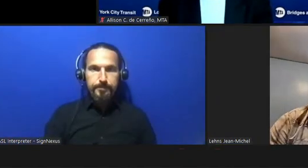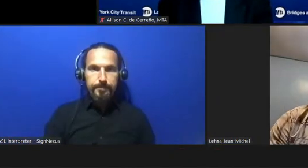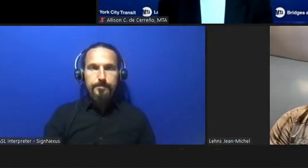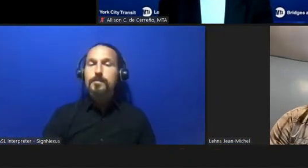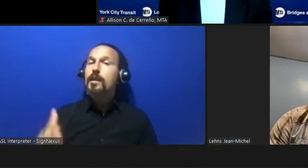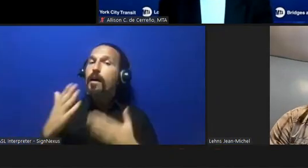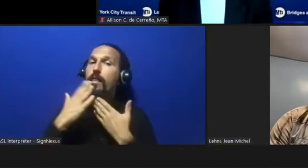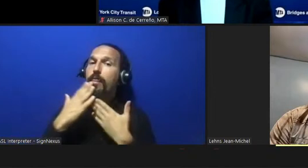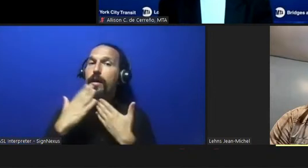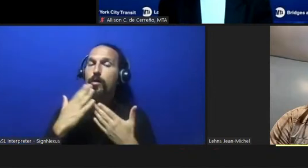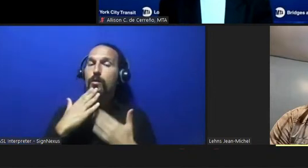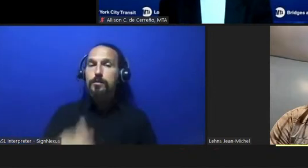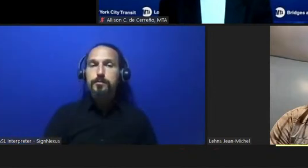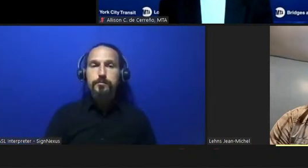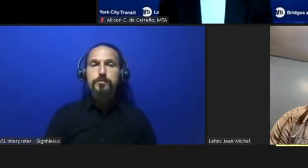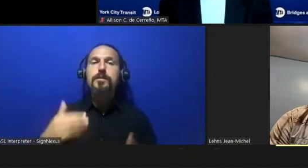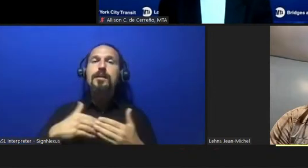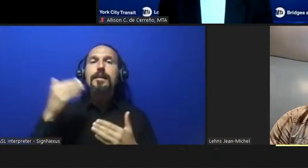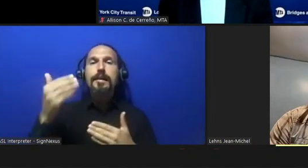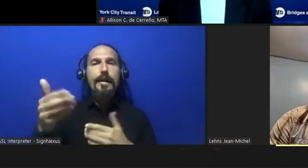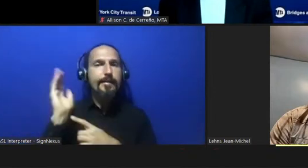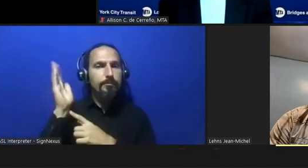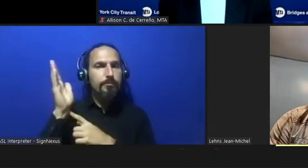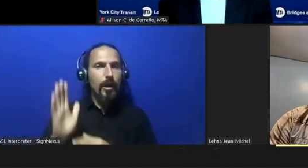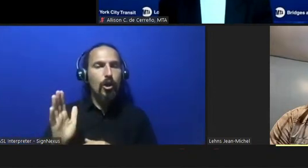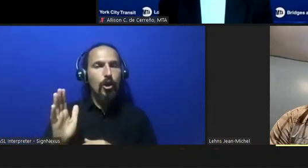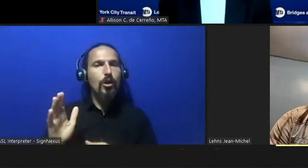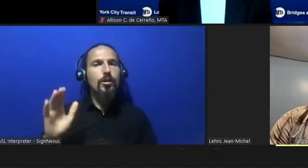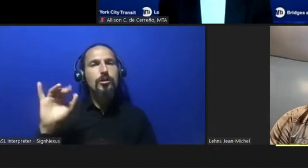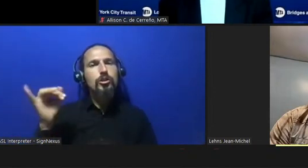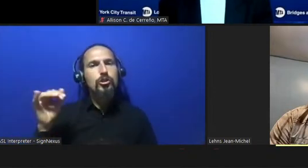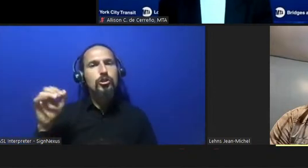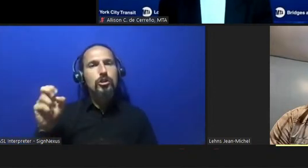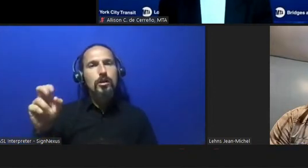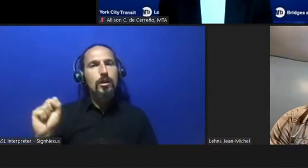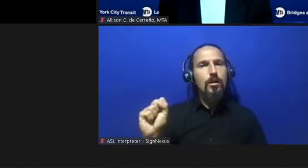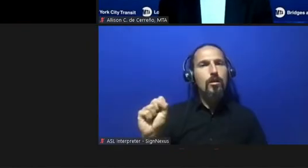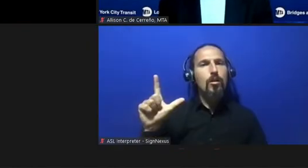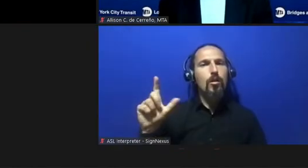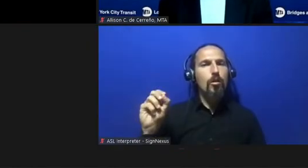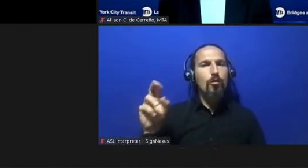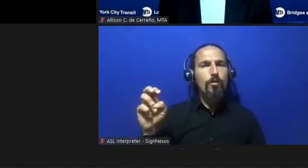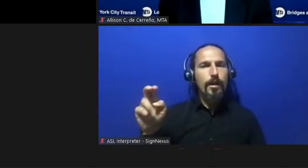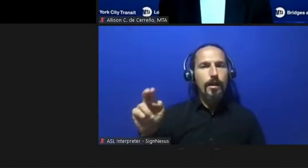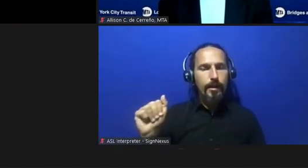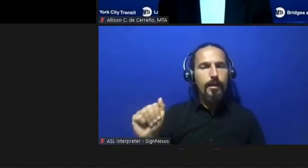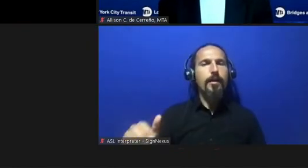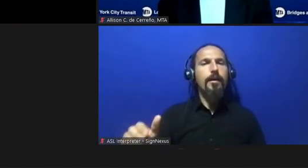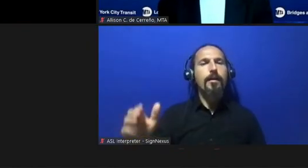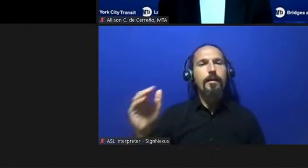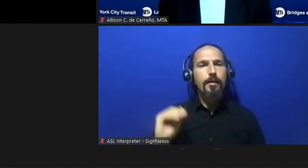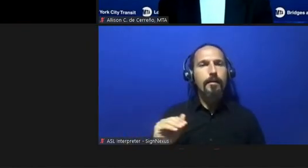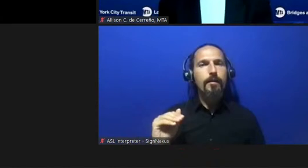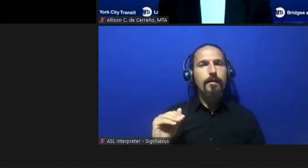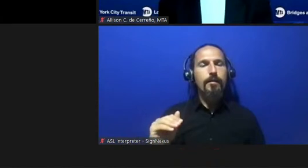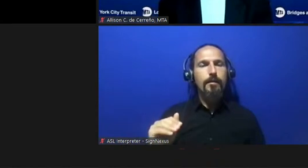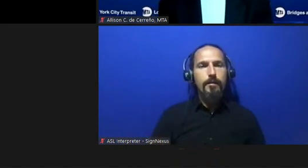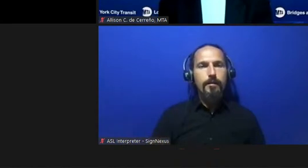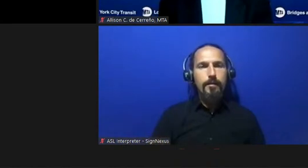thank you our next speaker is jesus urena followed by lisette velez